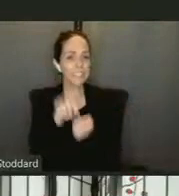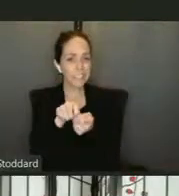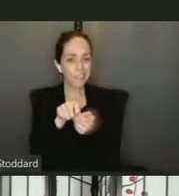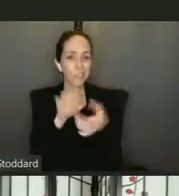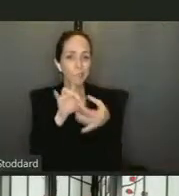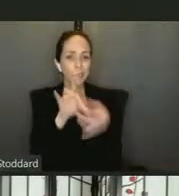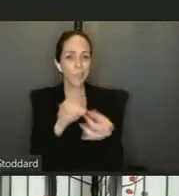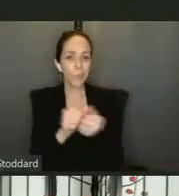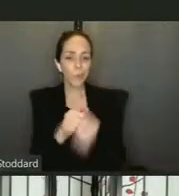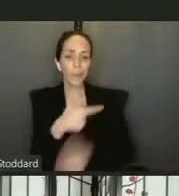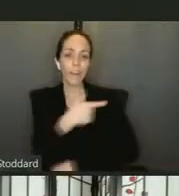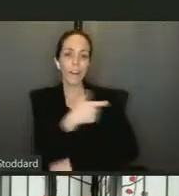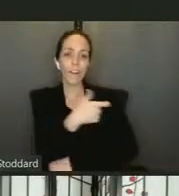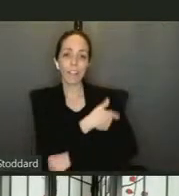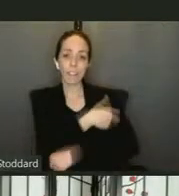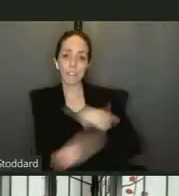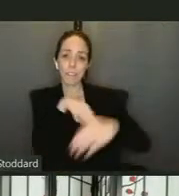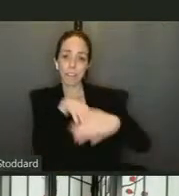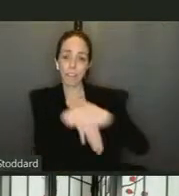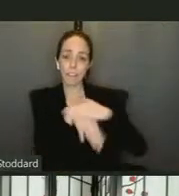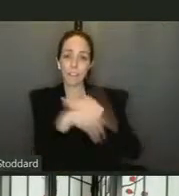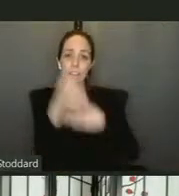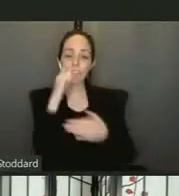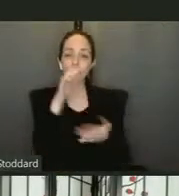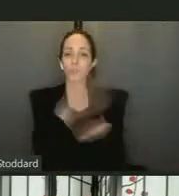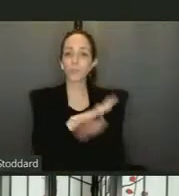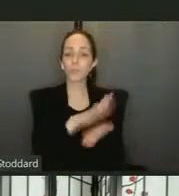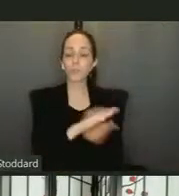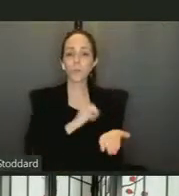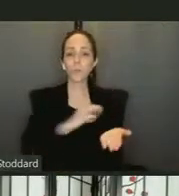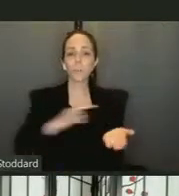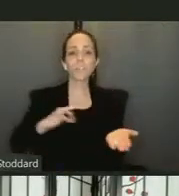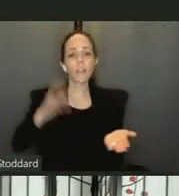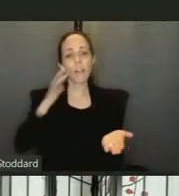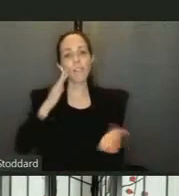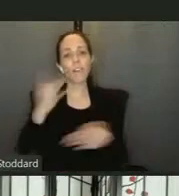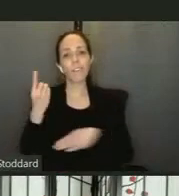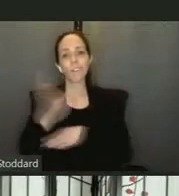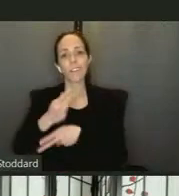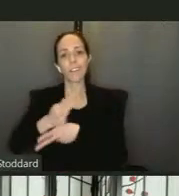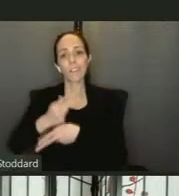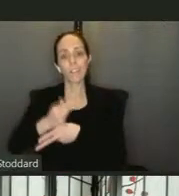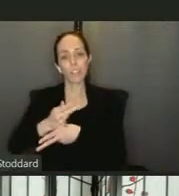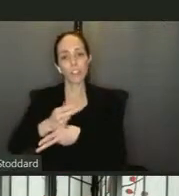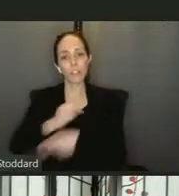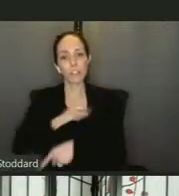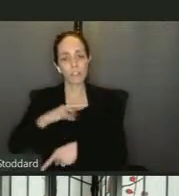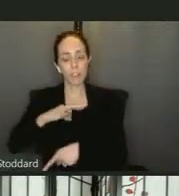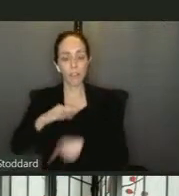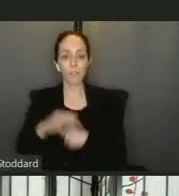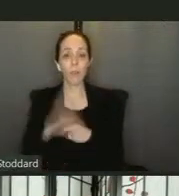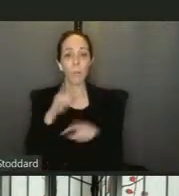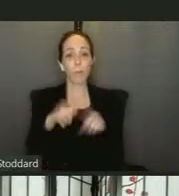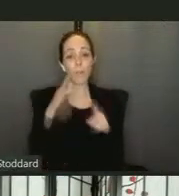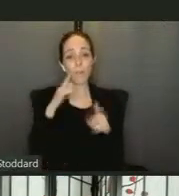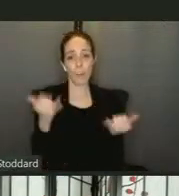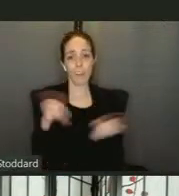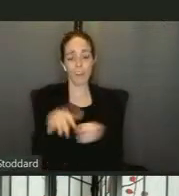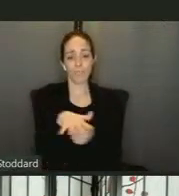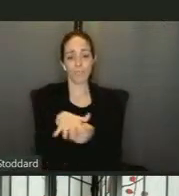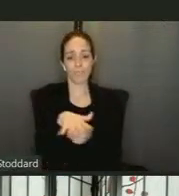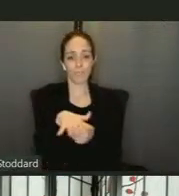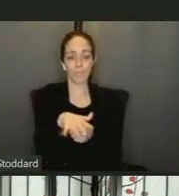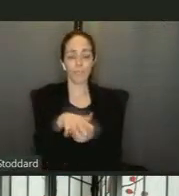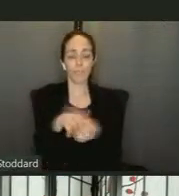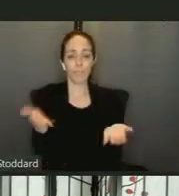vaccine access for educators, school staff, and childcare. But where we are right now in Multnomah County in the metro area is